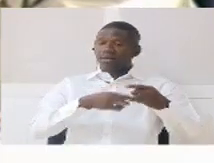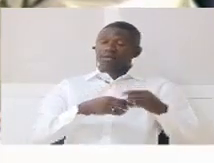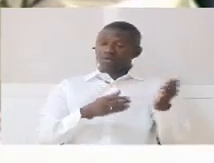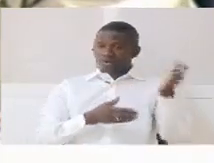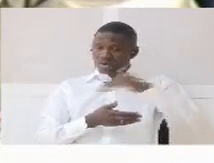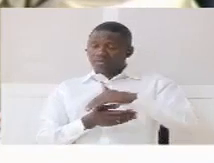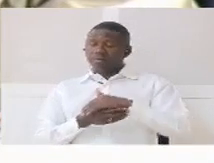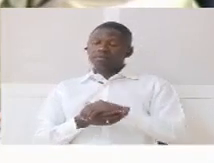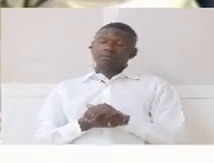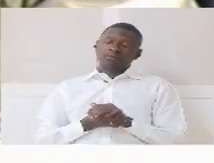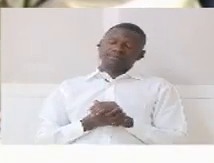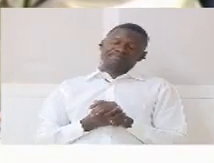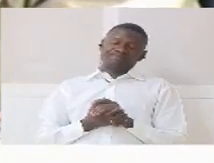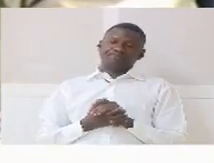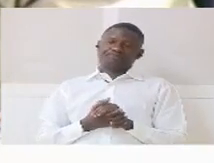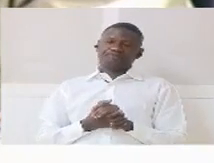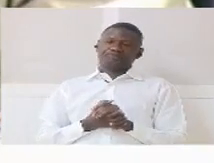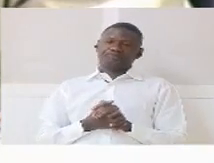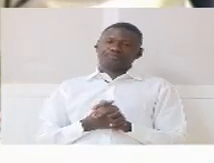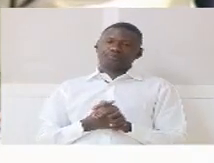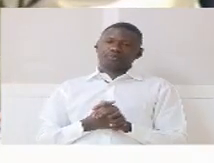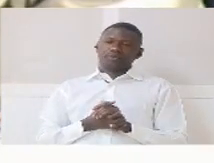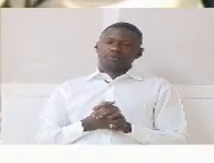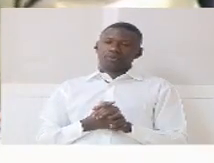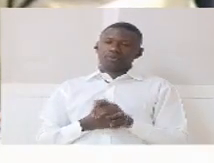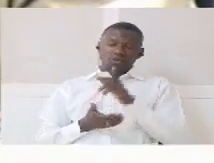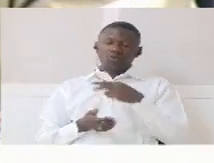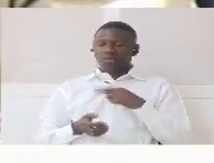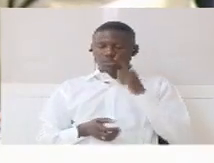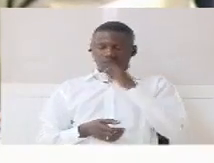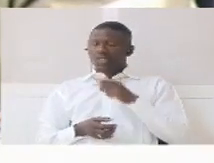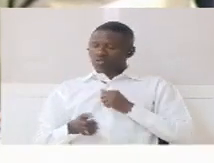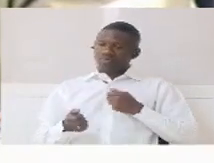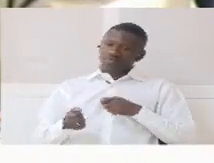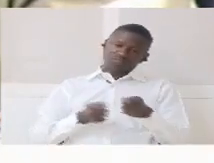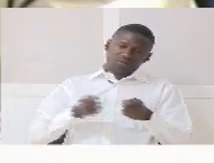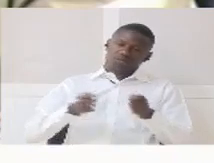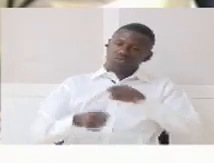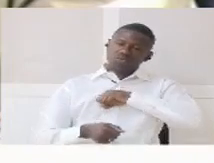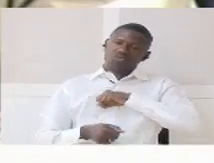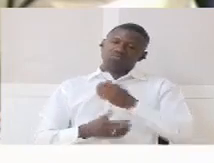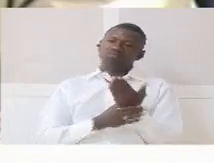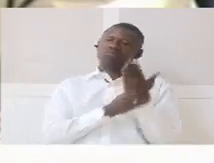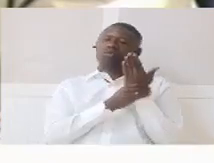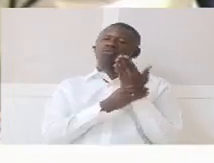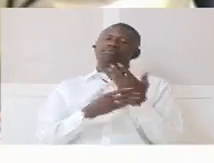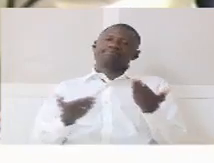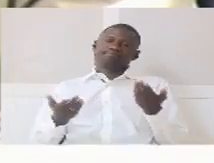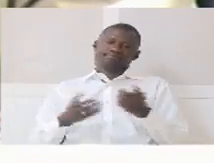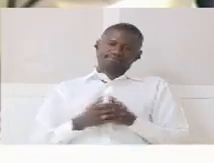after. Atulga alfangoleba manage la alfangole. You would be the ones to manage on your own.